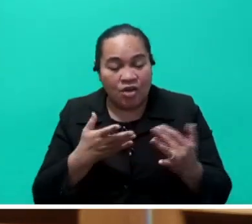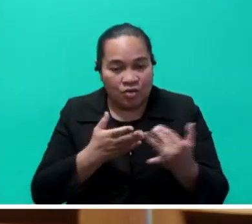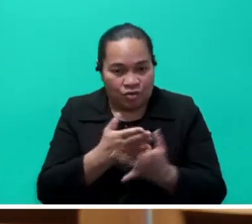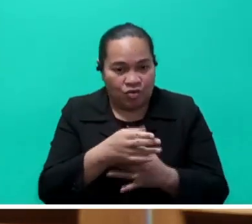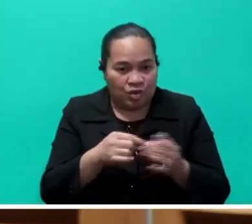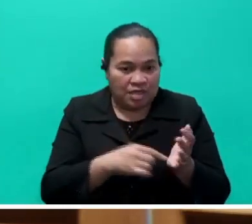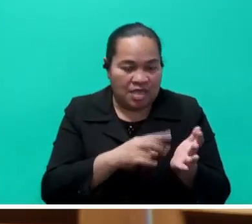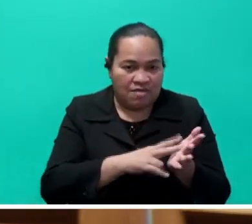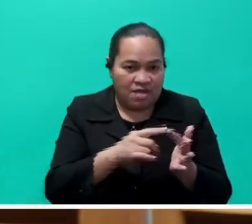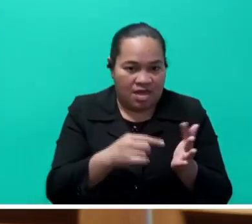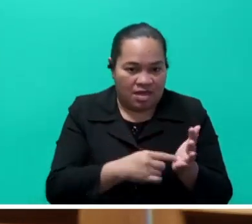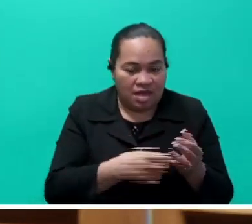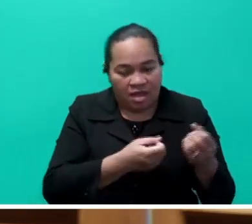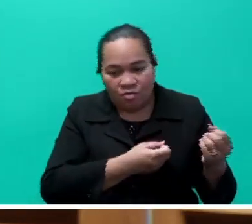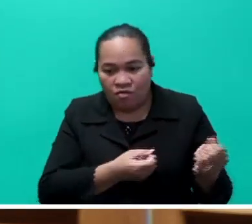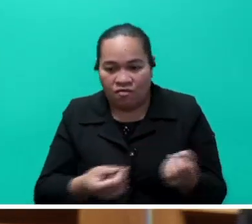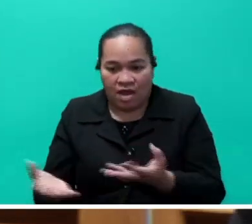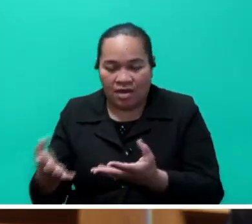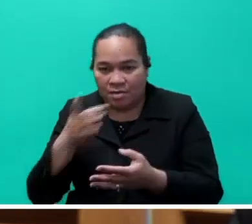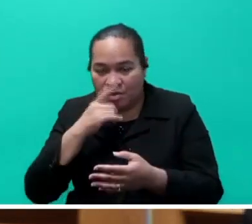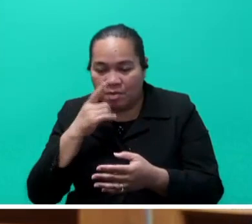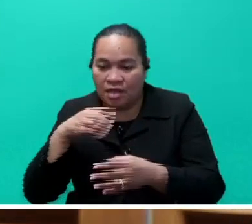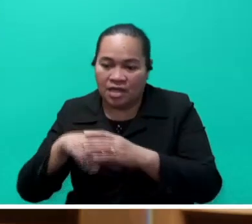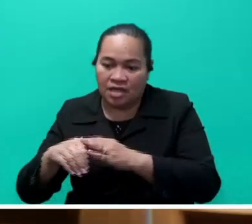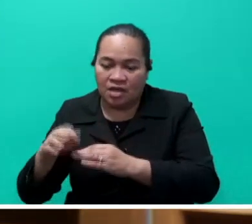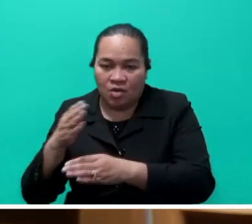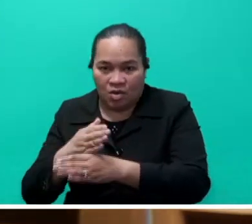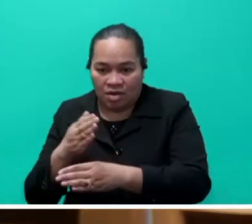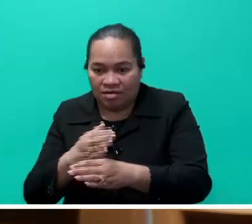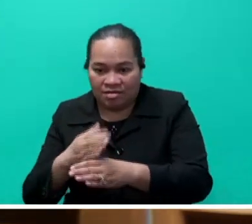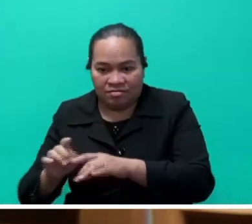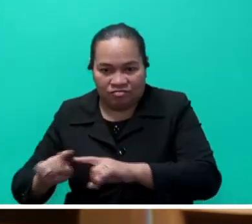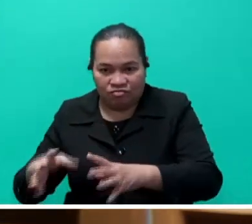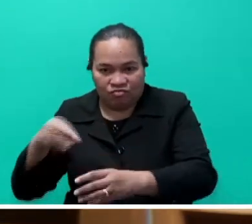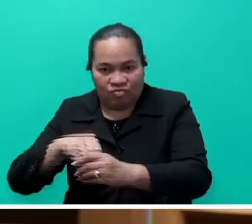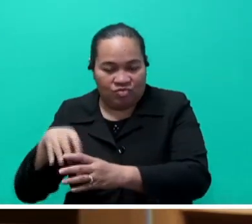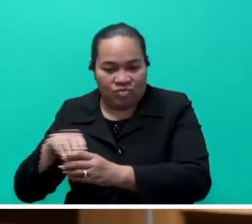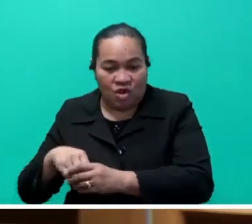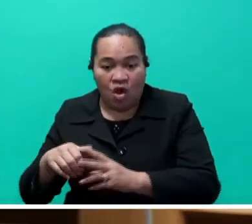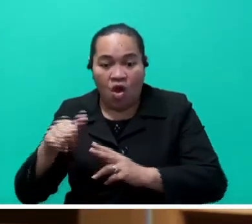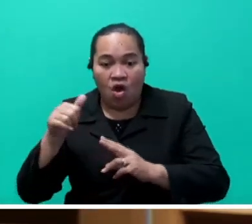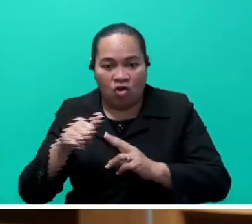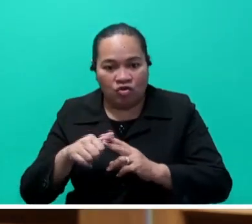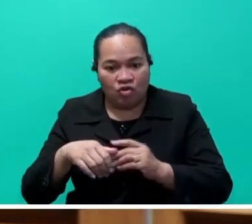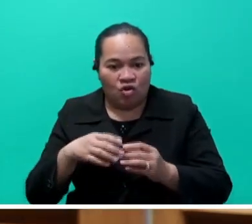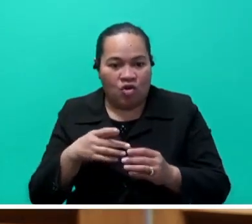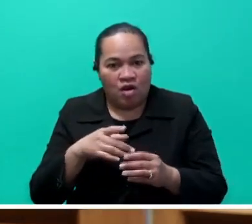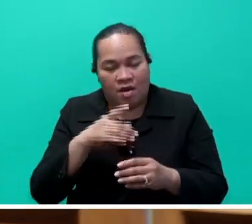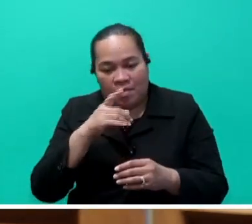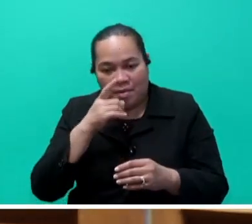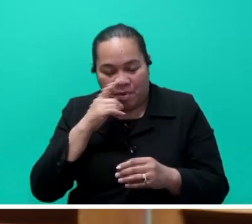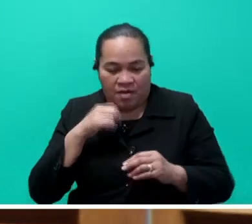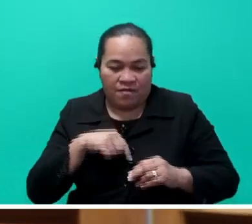workforce that has also been recognized in Fiji, in the region, and